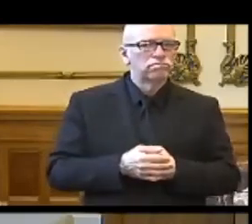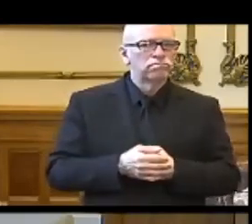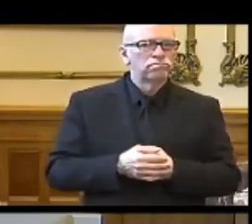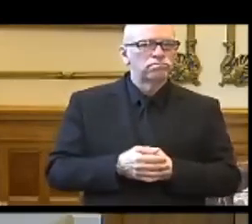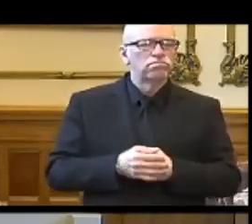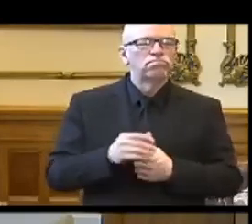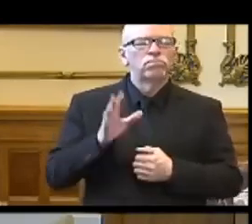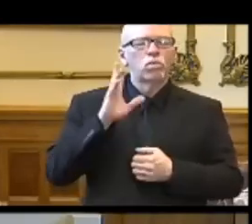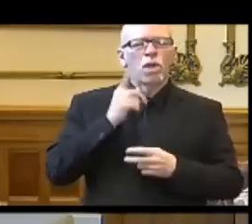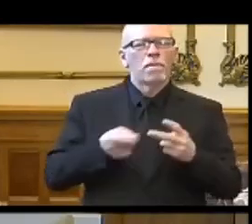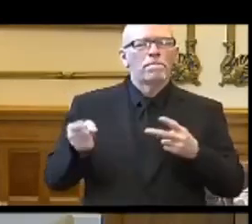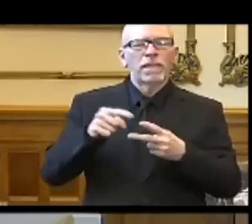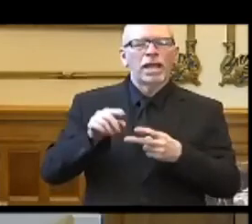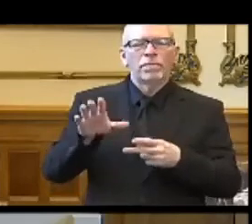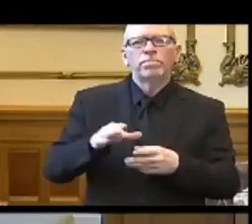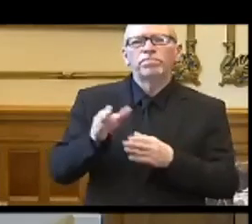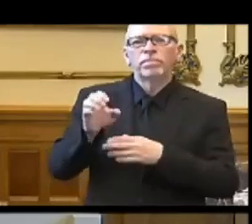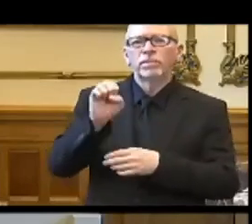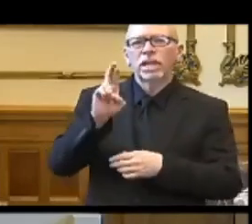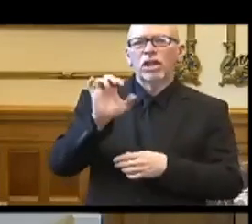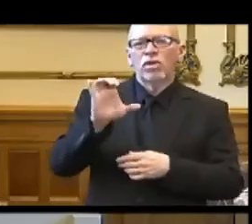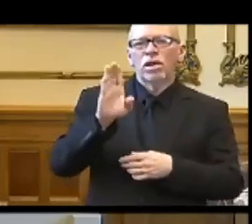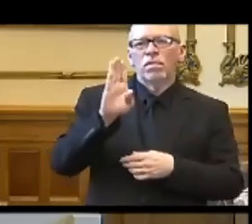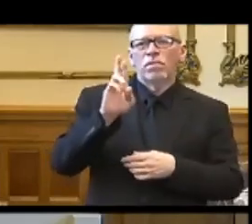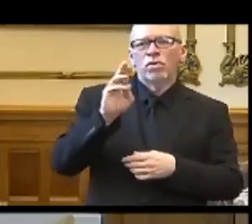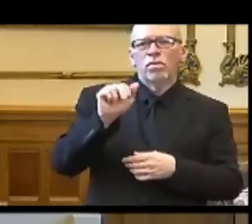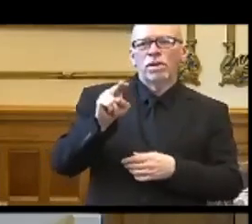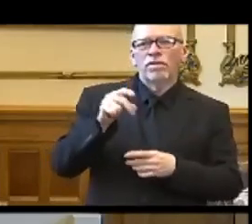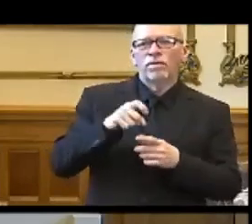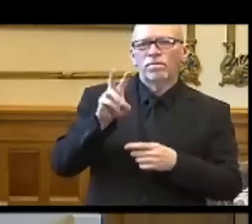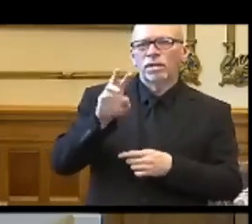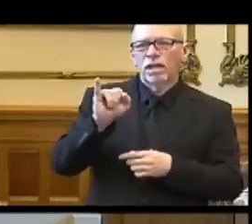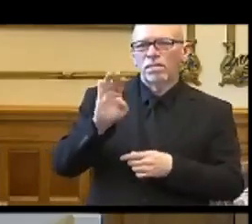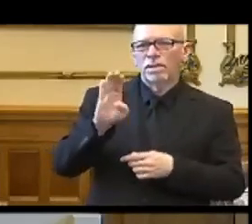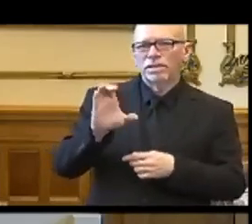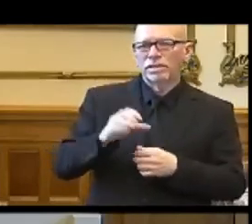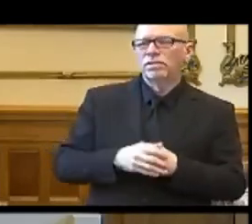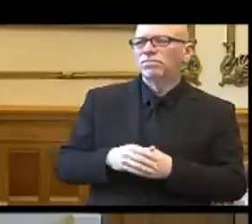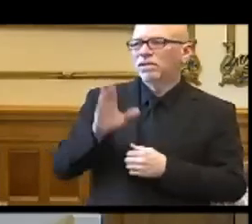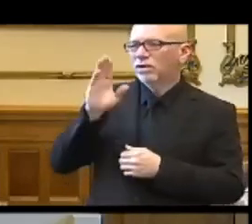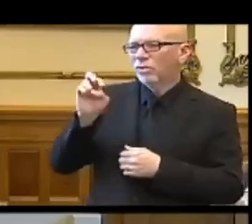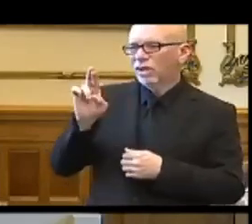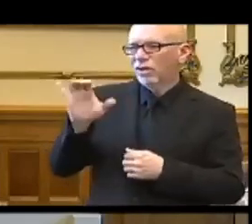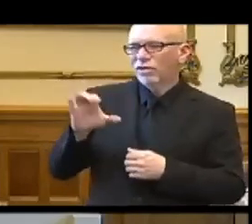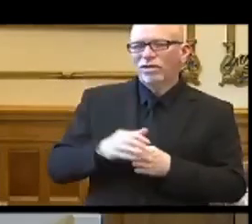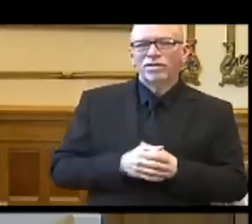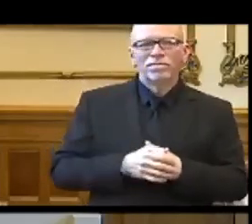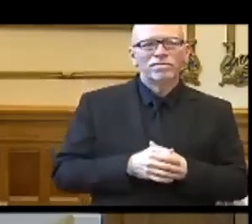We'll come back to Cassie. Eric Berman, WIBC. Hello, Eric.